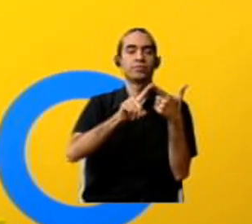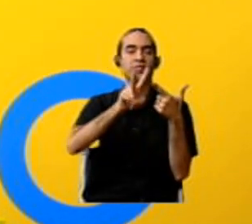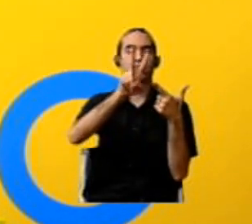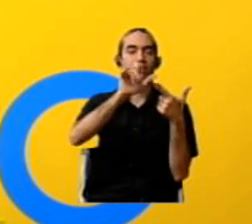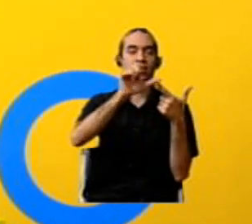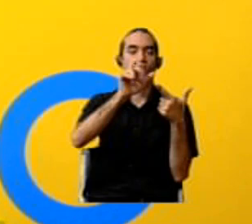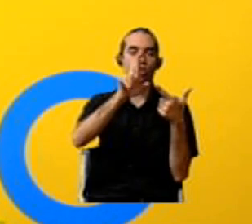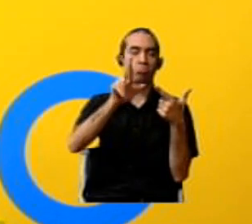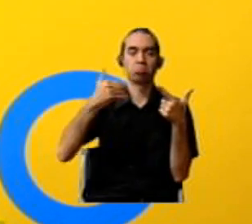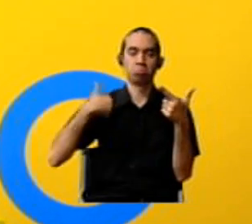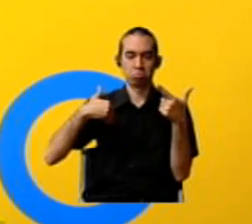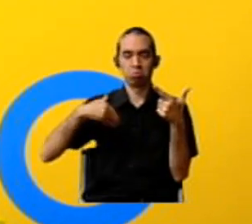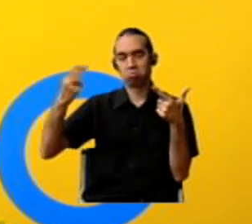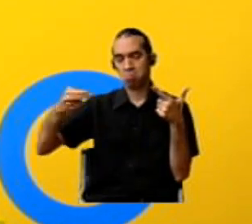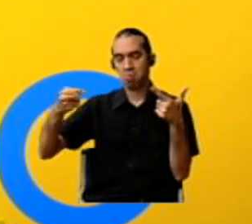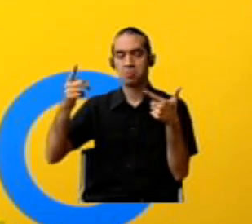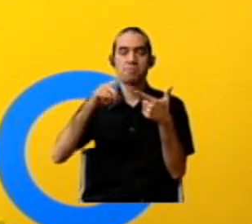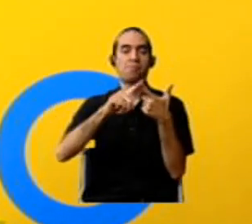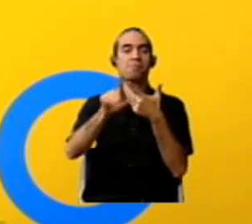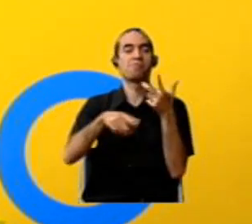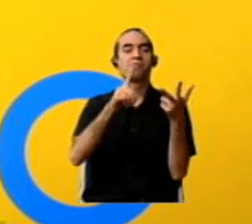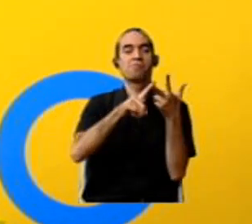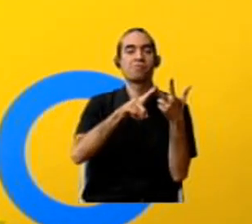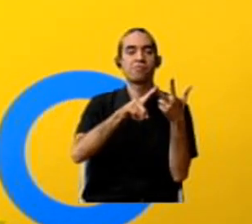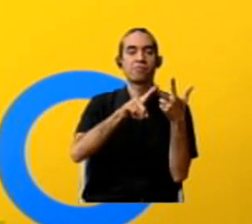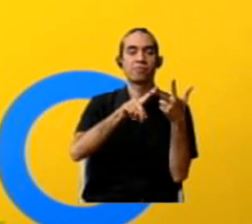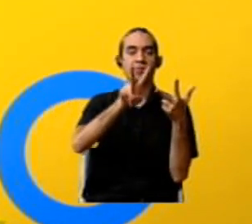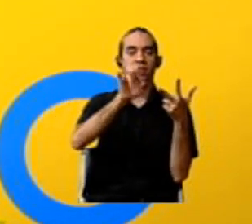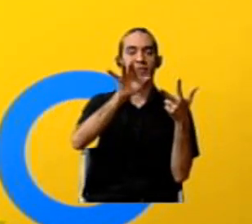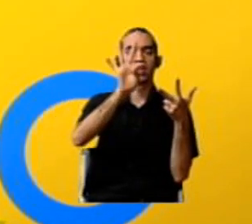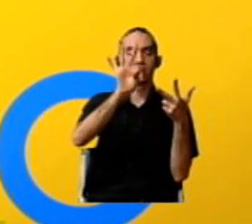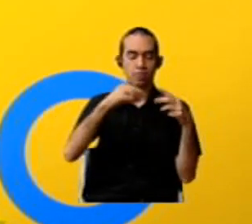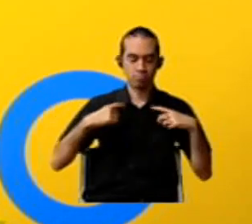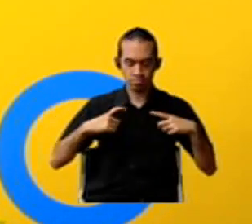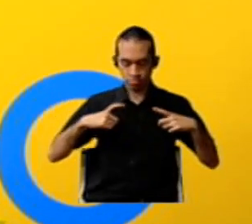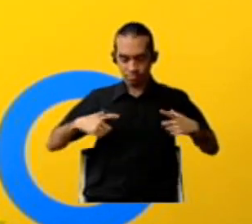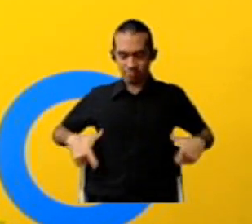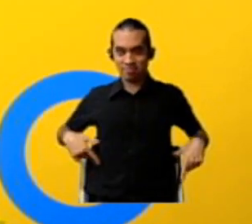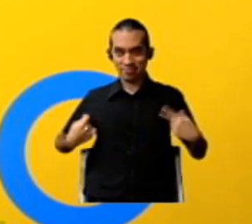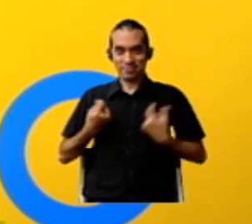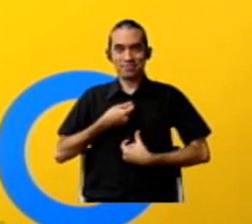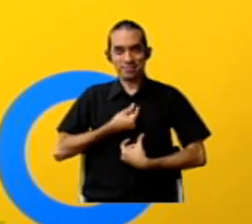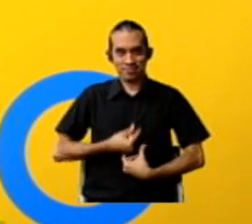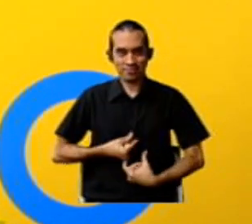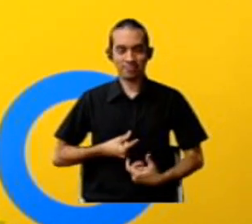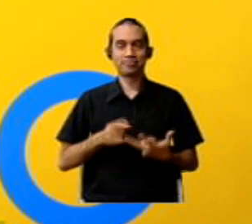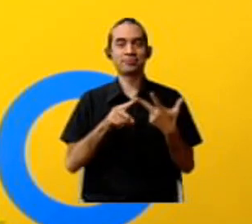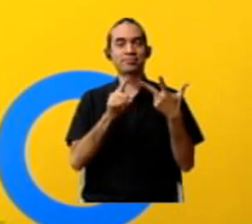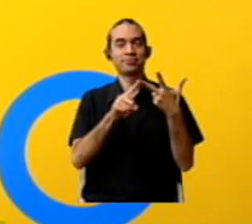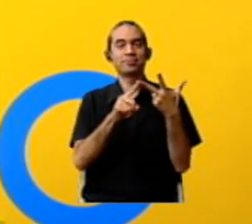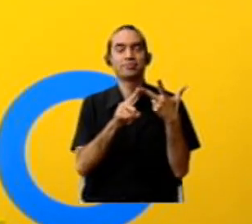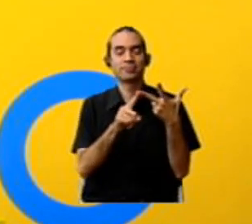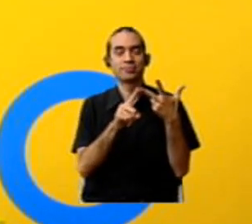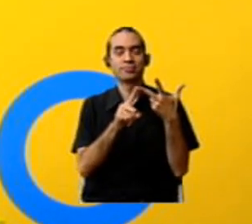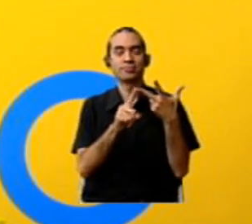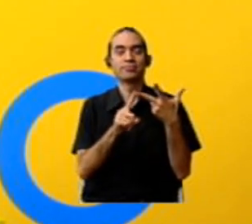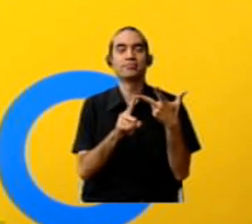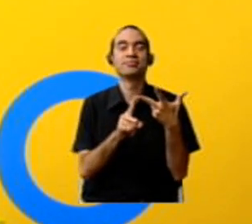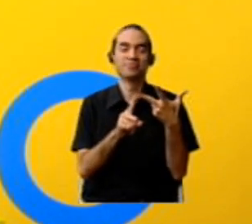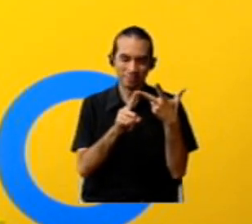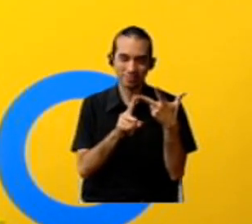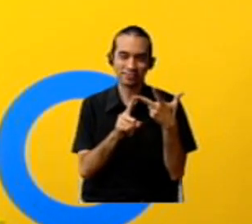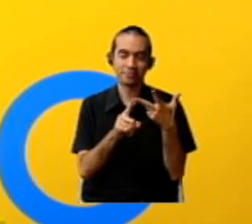Victor, yeah. We have vest, which is un chaleco, very good.